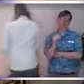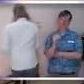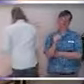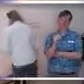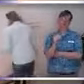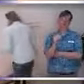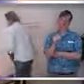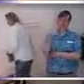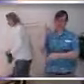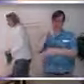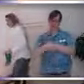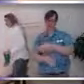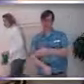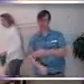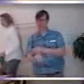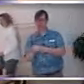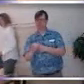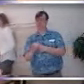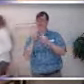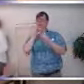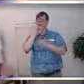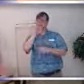Let's take a deep breath.